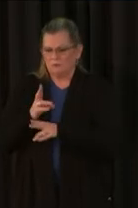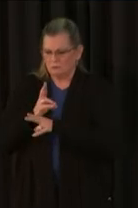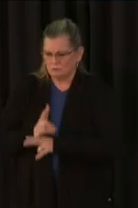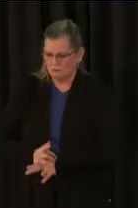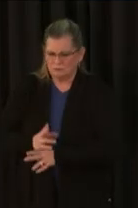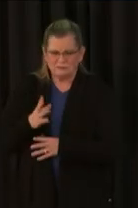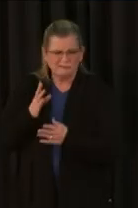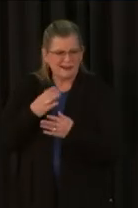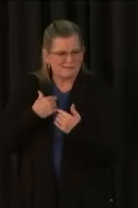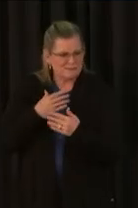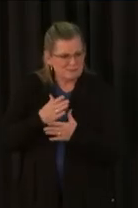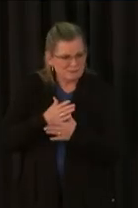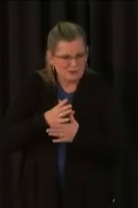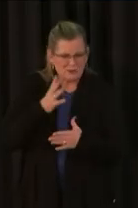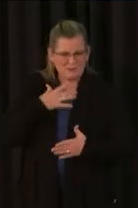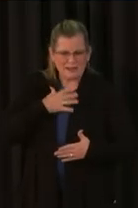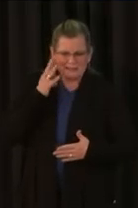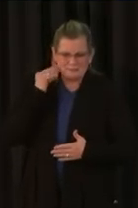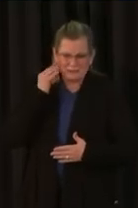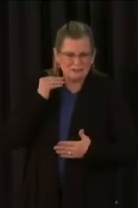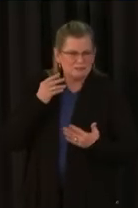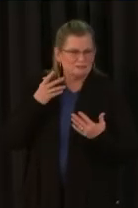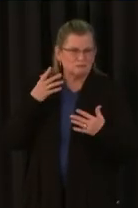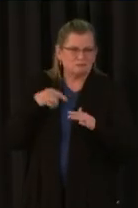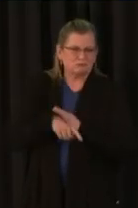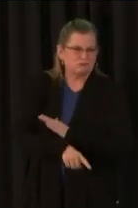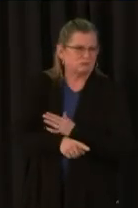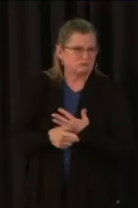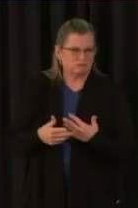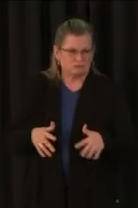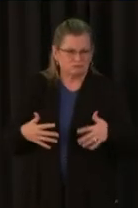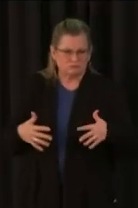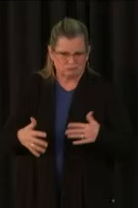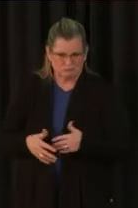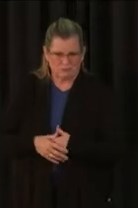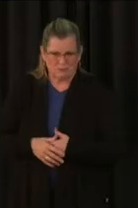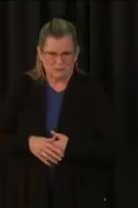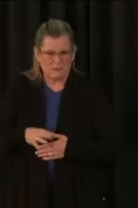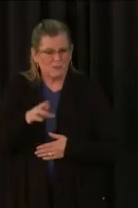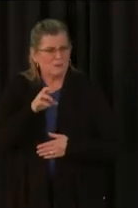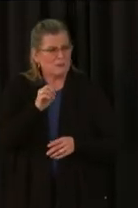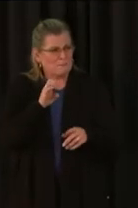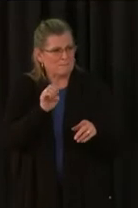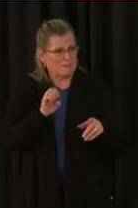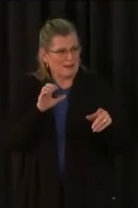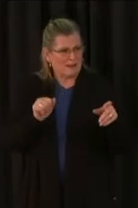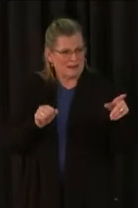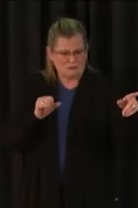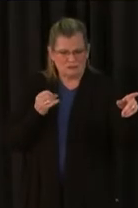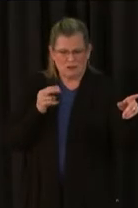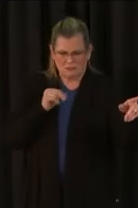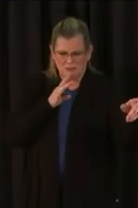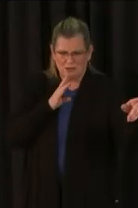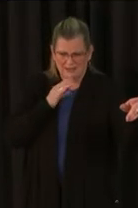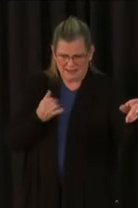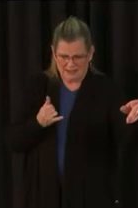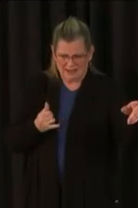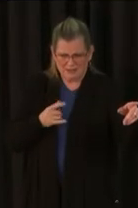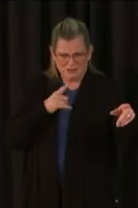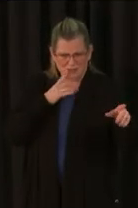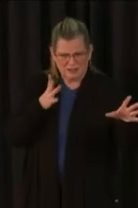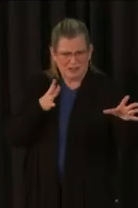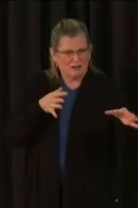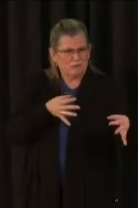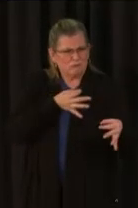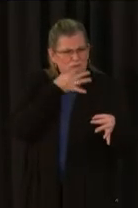look forward to doing in the future. So. Rebecca, thank you so much for being here. Couldn't have said it better myself in terms